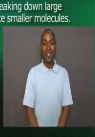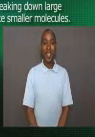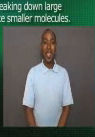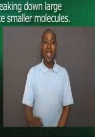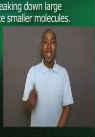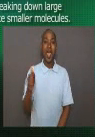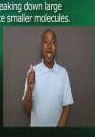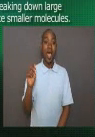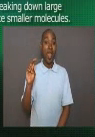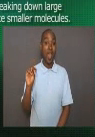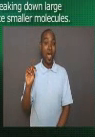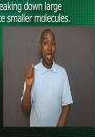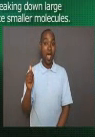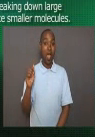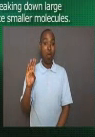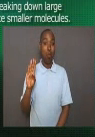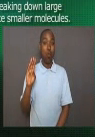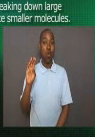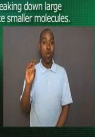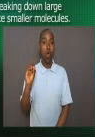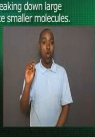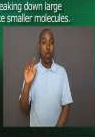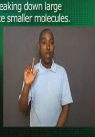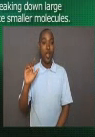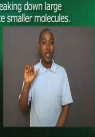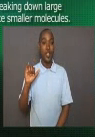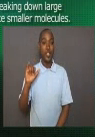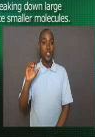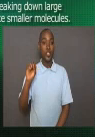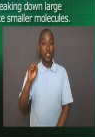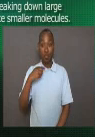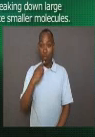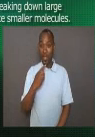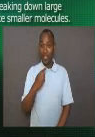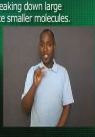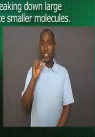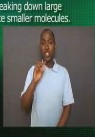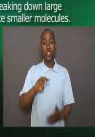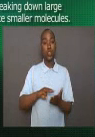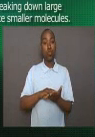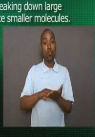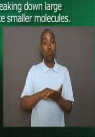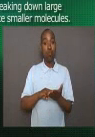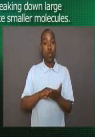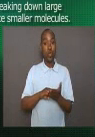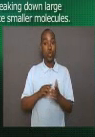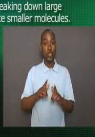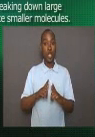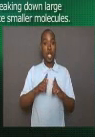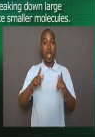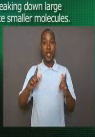Anabolism is the process of building up small molecules to make